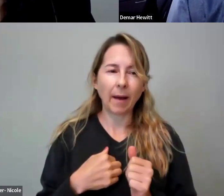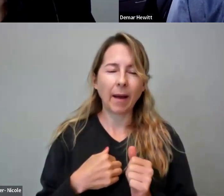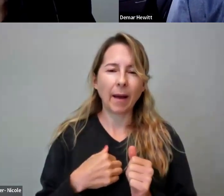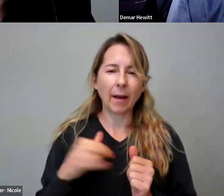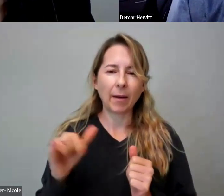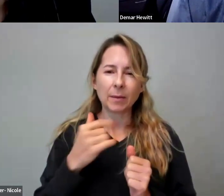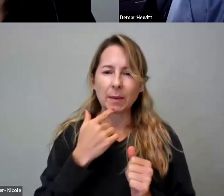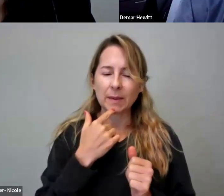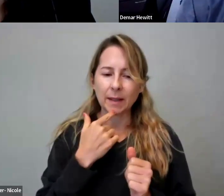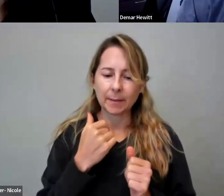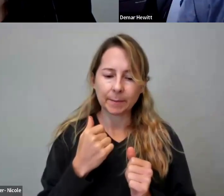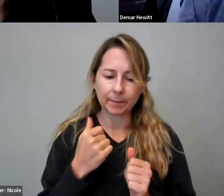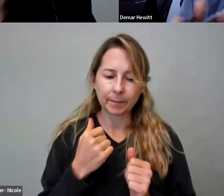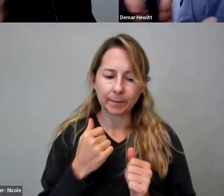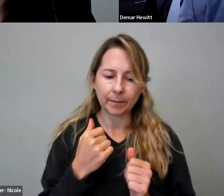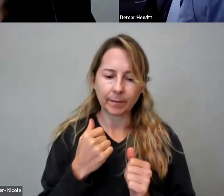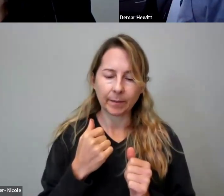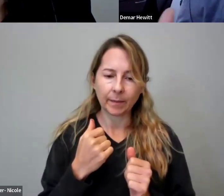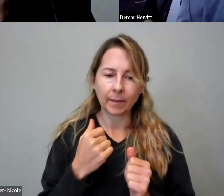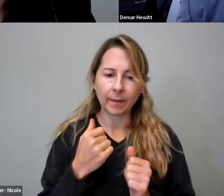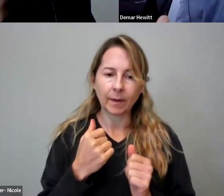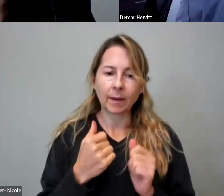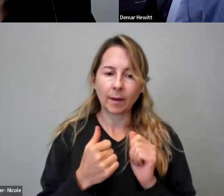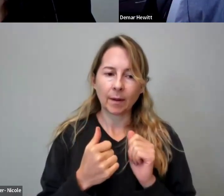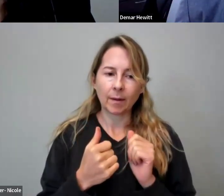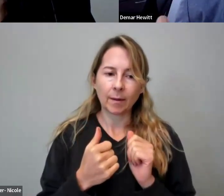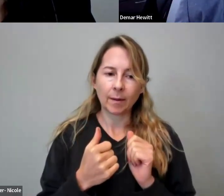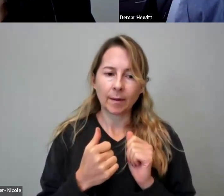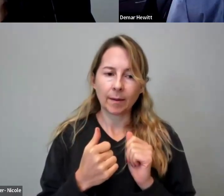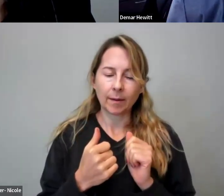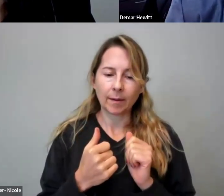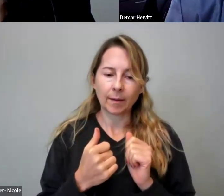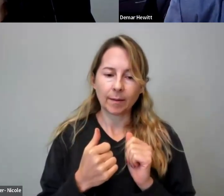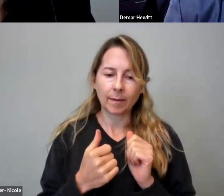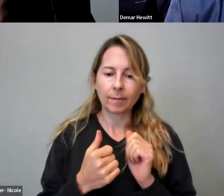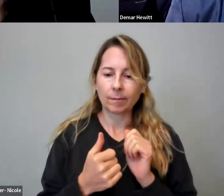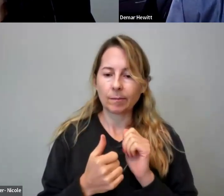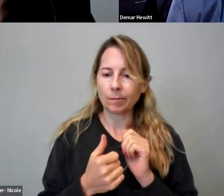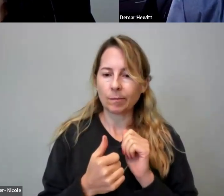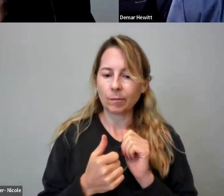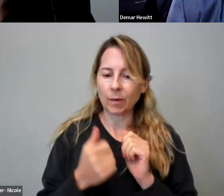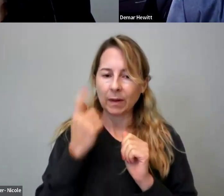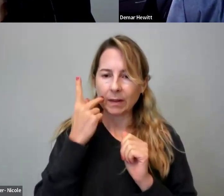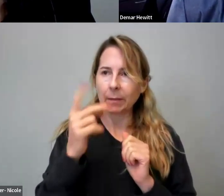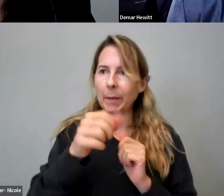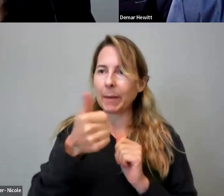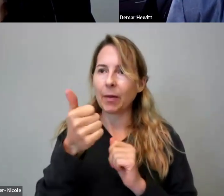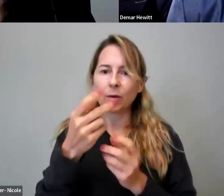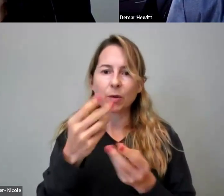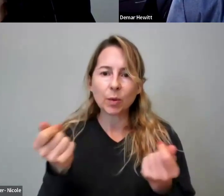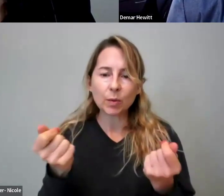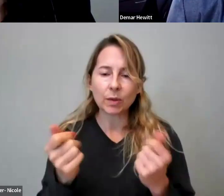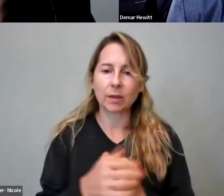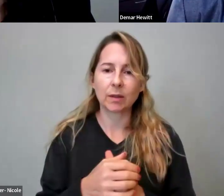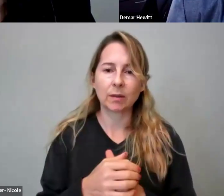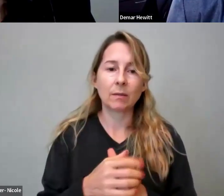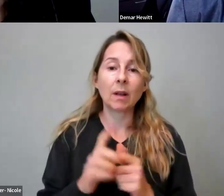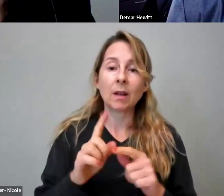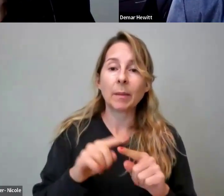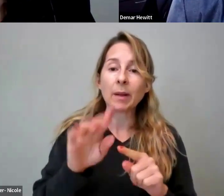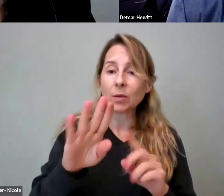look at the more immediate solutions around you. For example, depending on the city you're